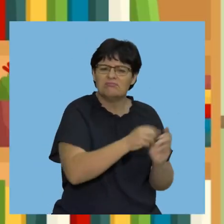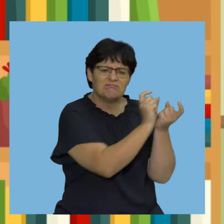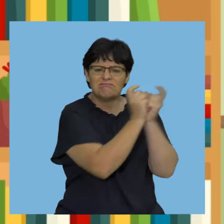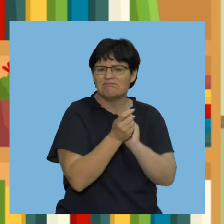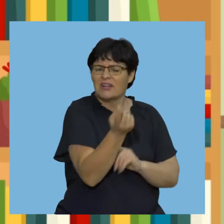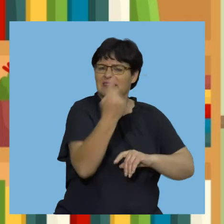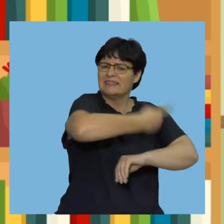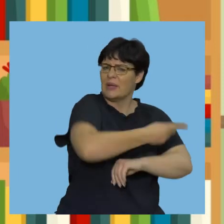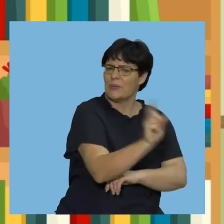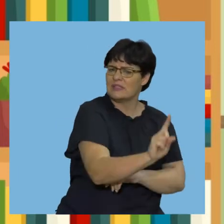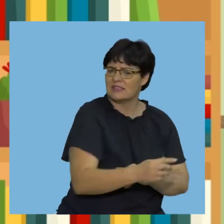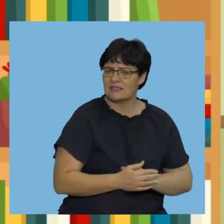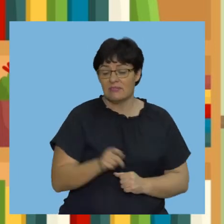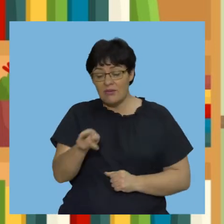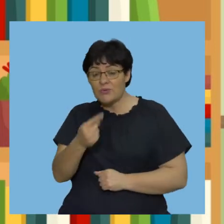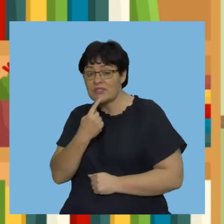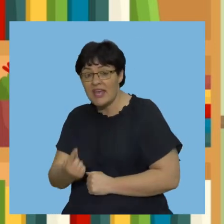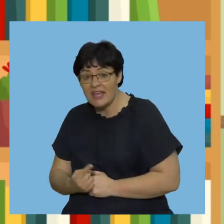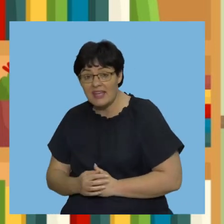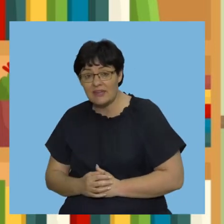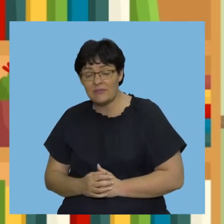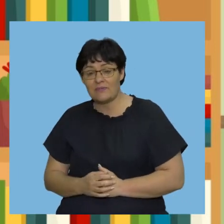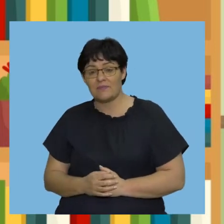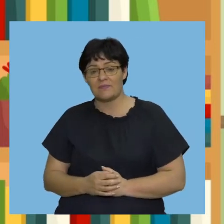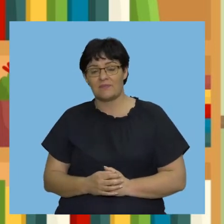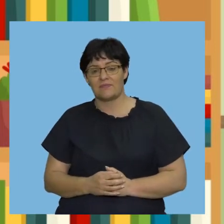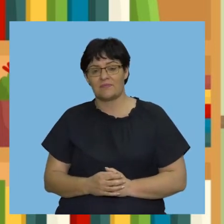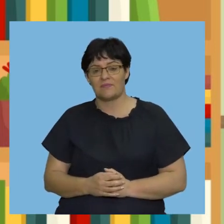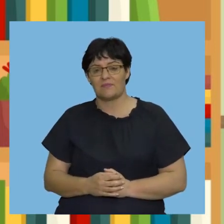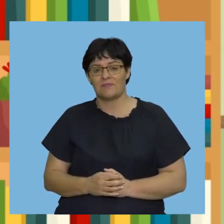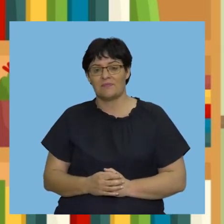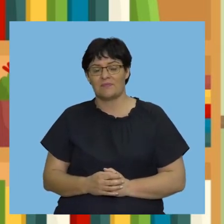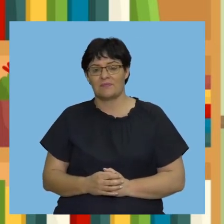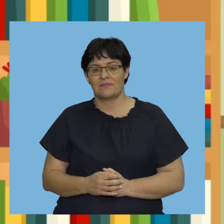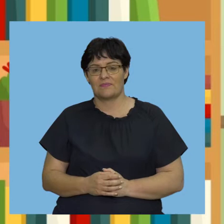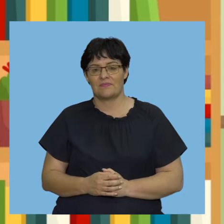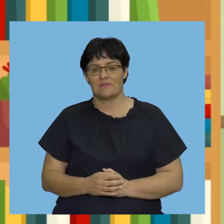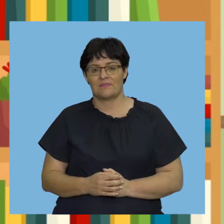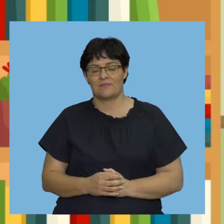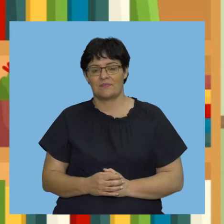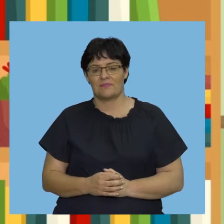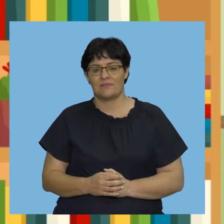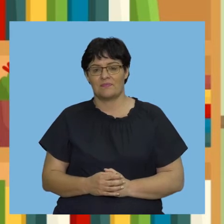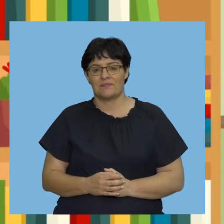she supposed to be playing that day? You say, she was going to play a netball